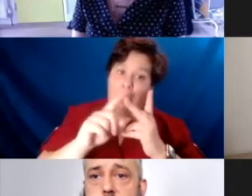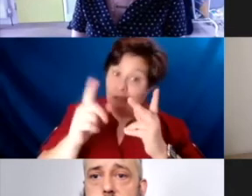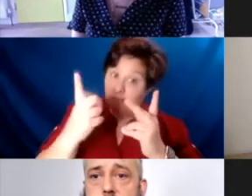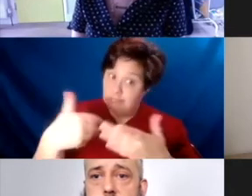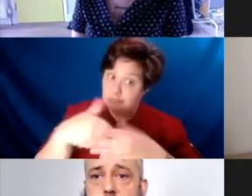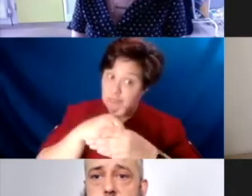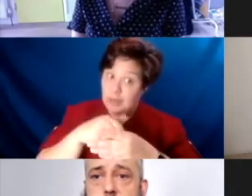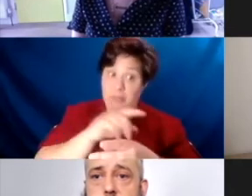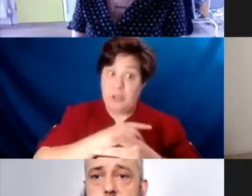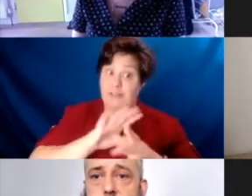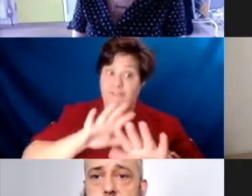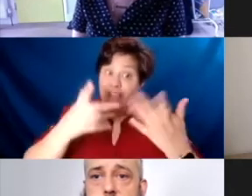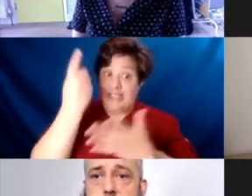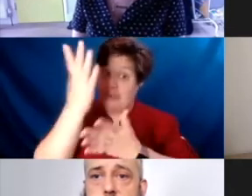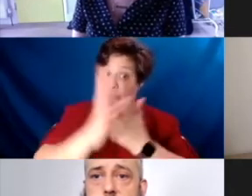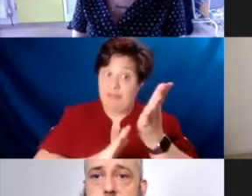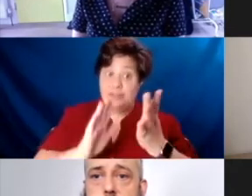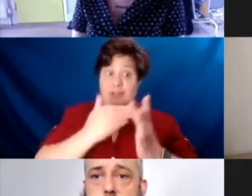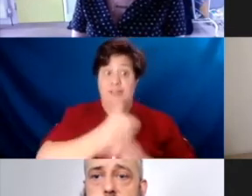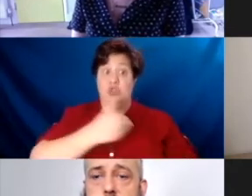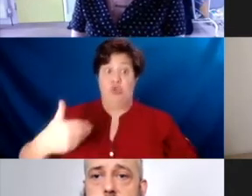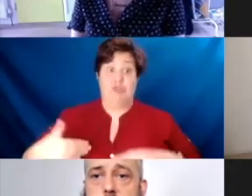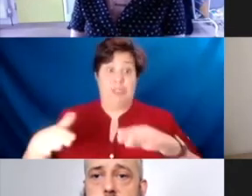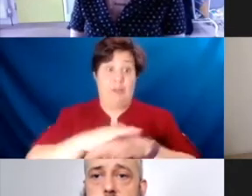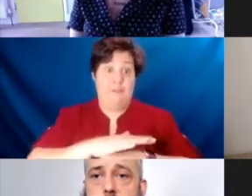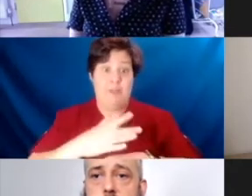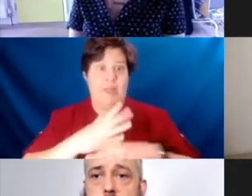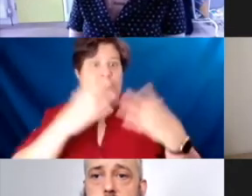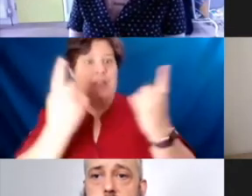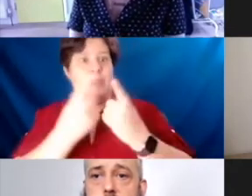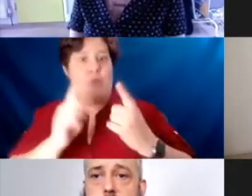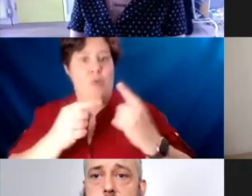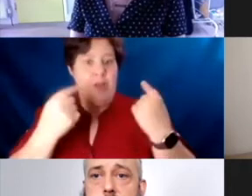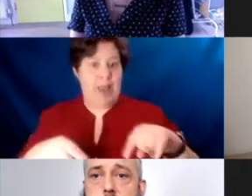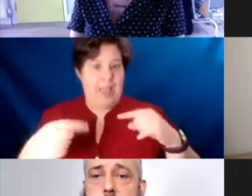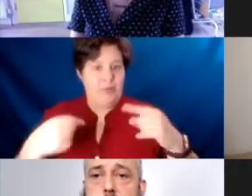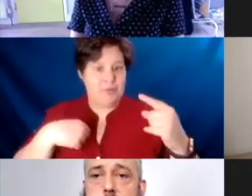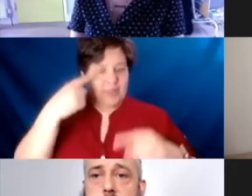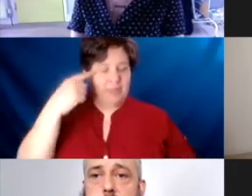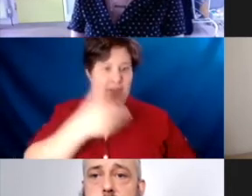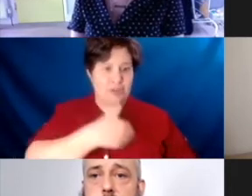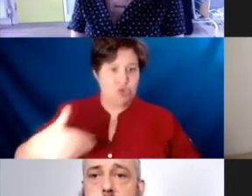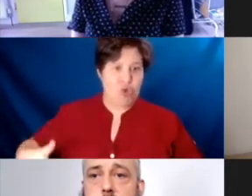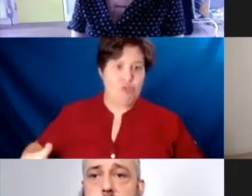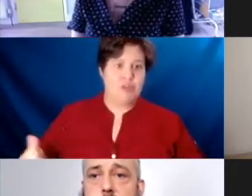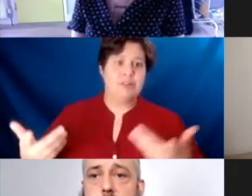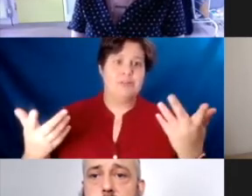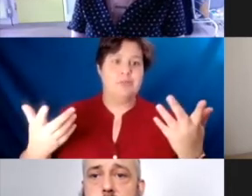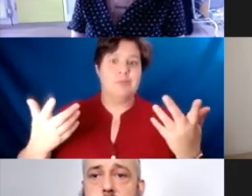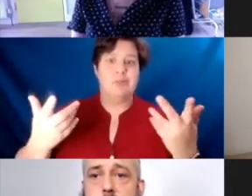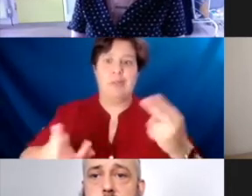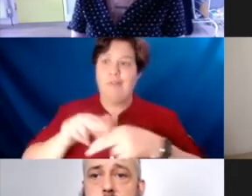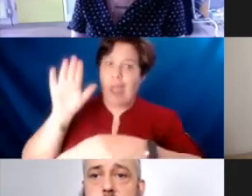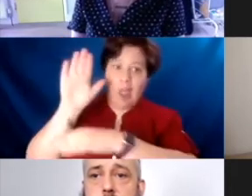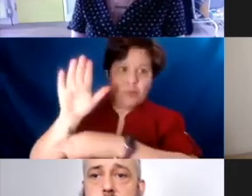because I don't have experience with that, but I would imagine that would be a huge part of what's allowed. we are doing something that's outside